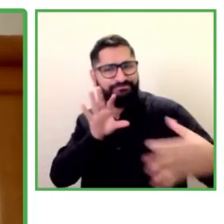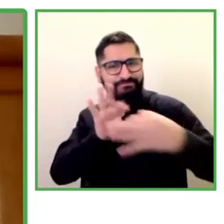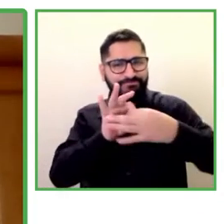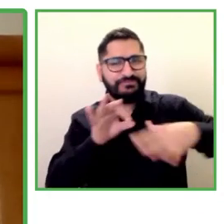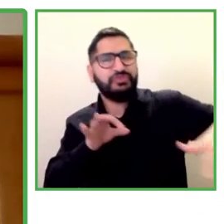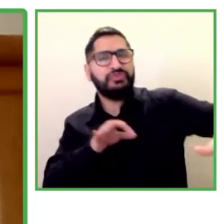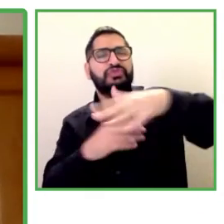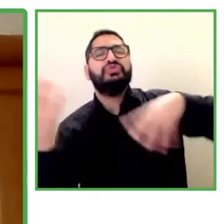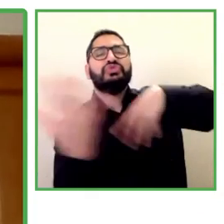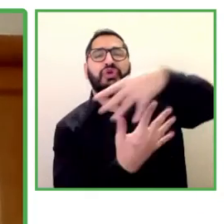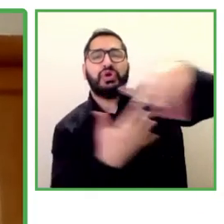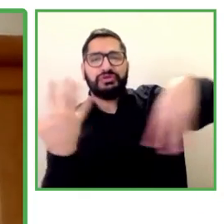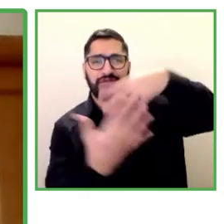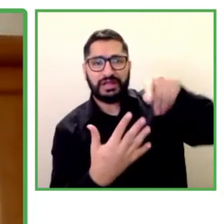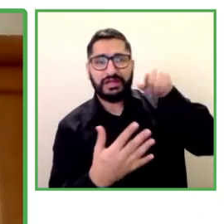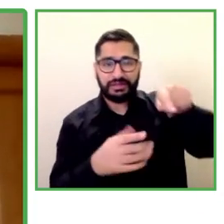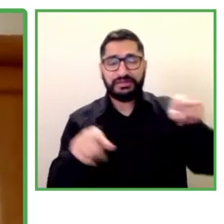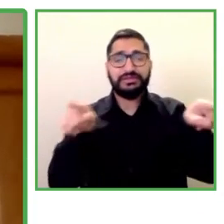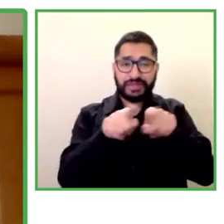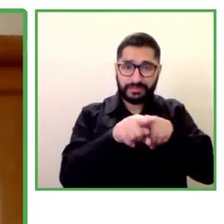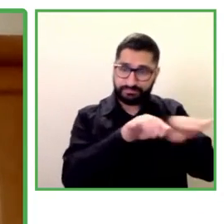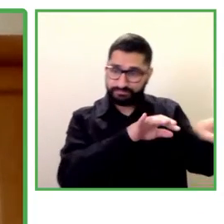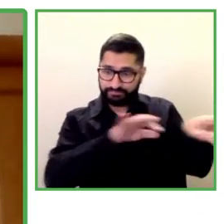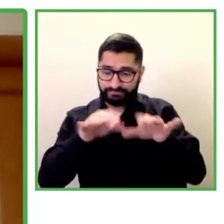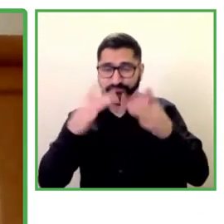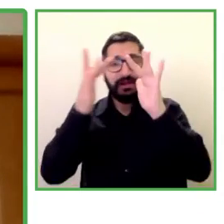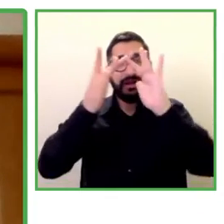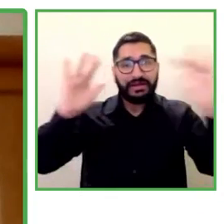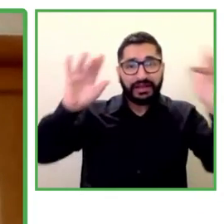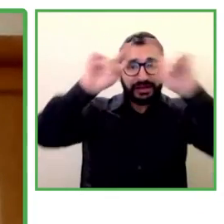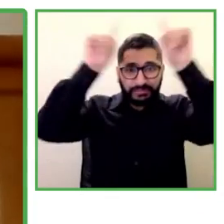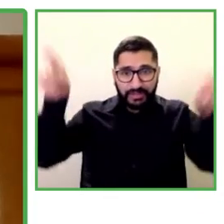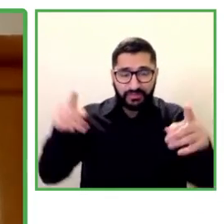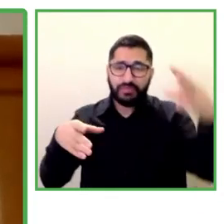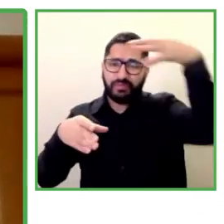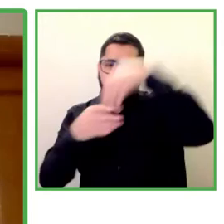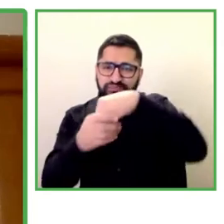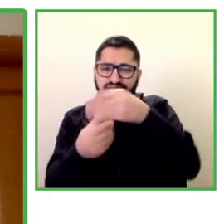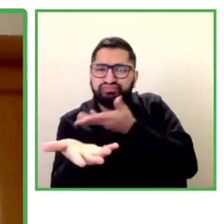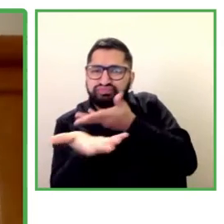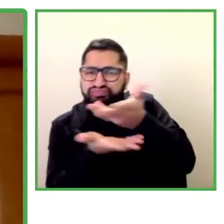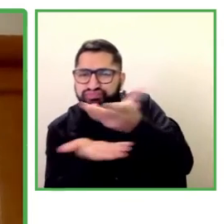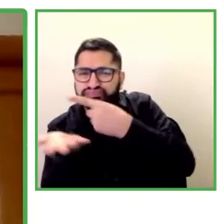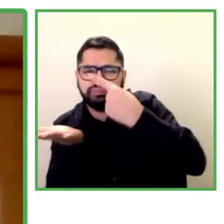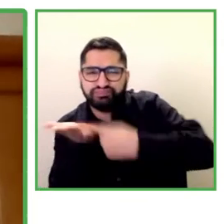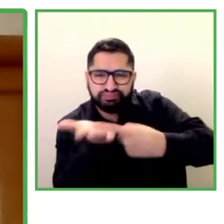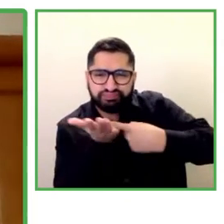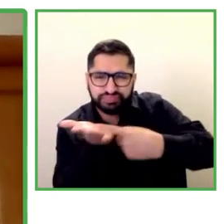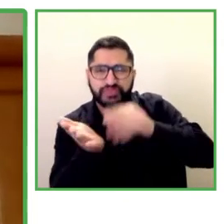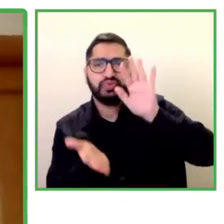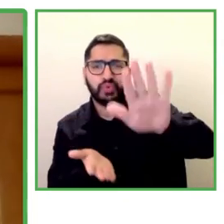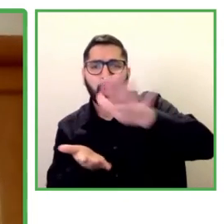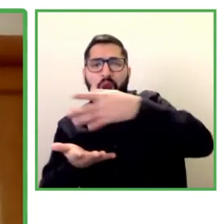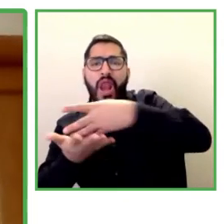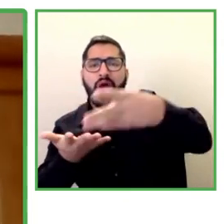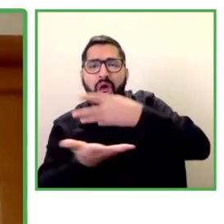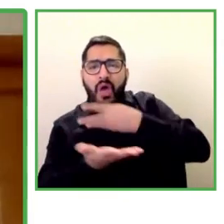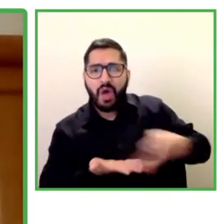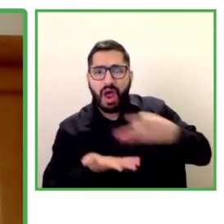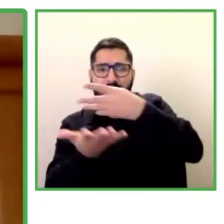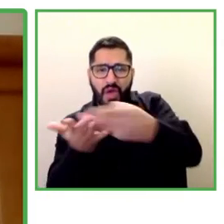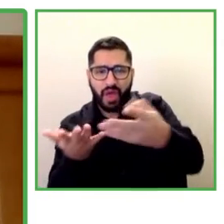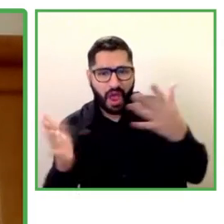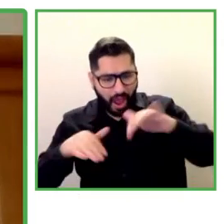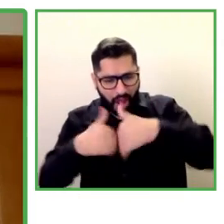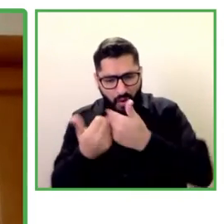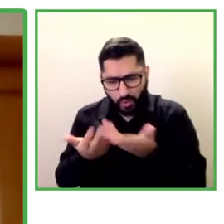social well-being or social benefits. So we're talking about economy here?